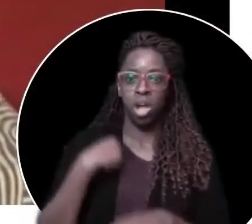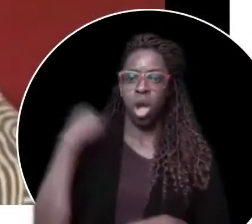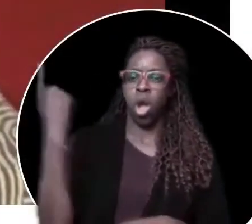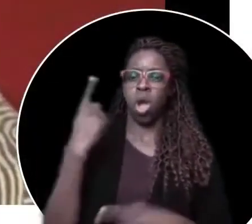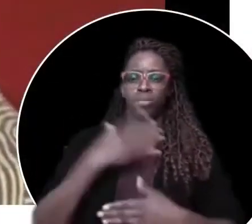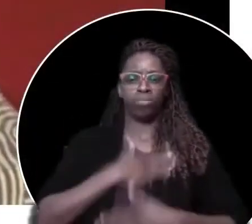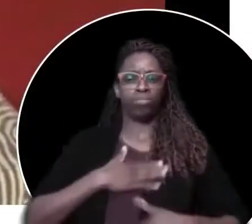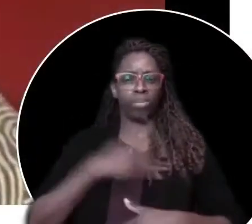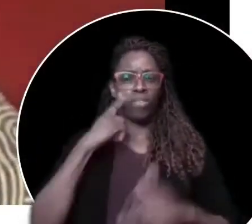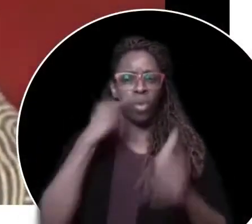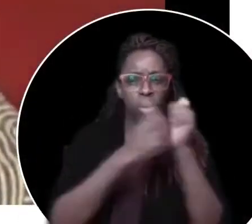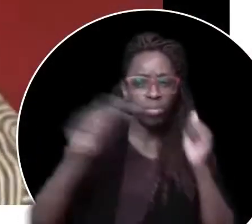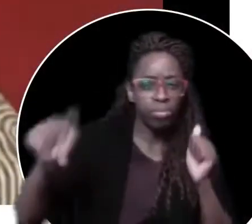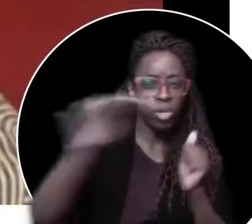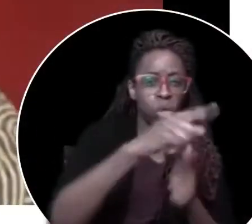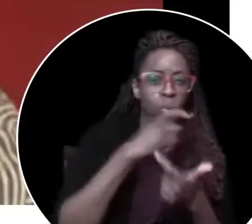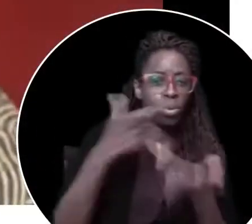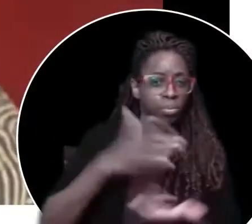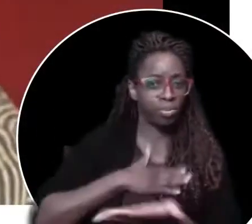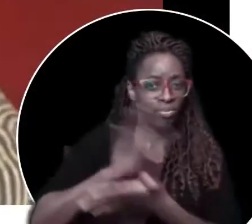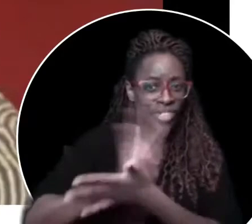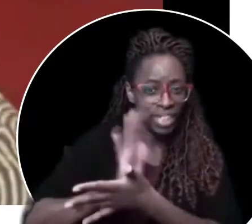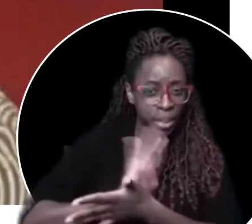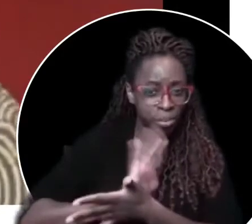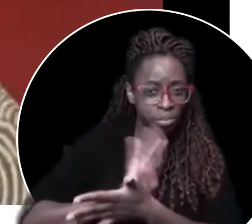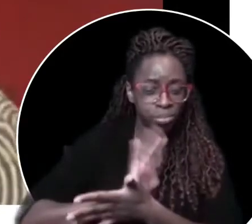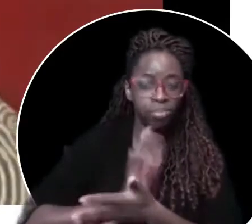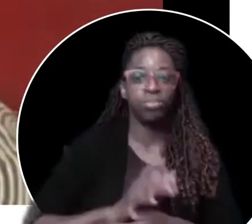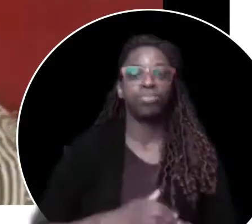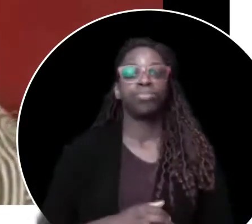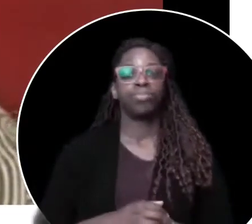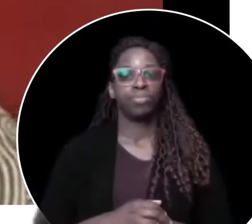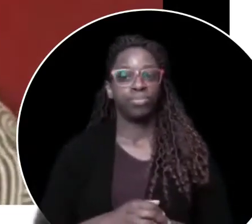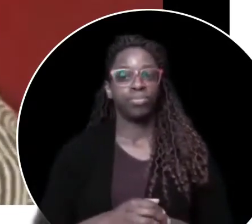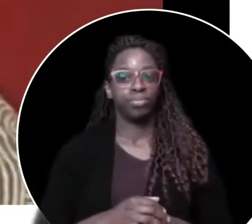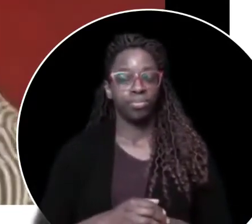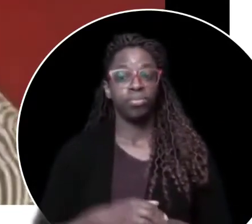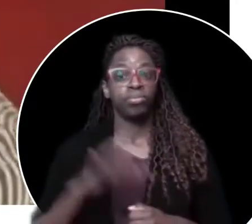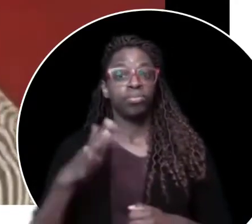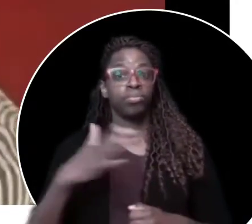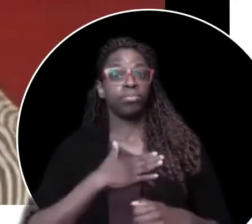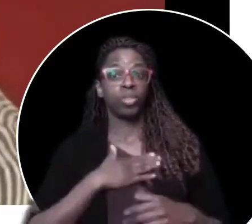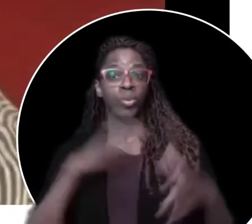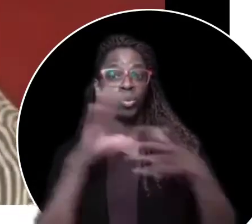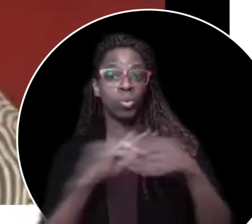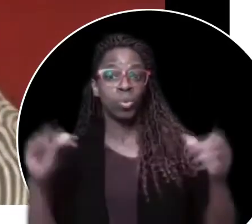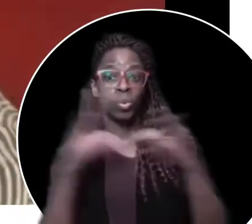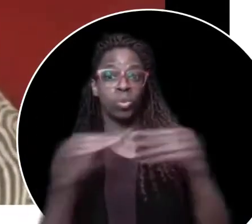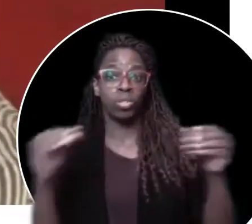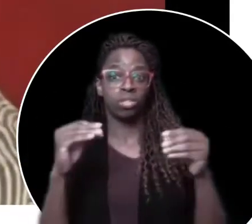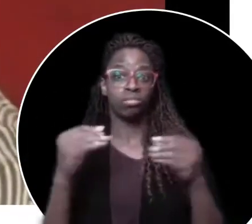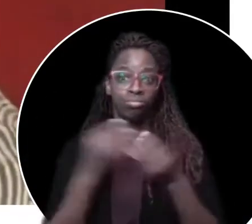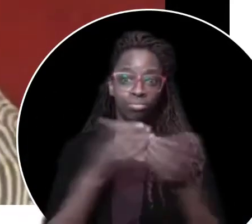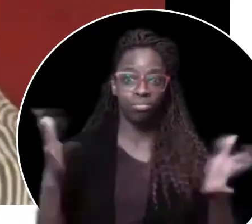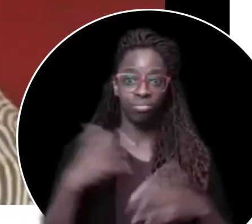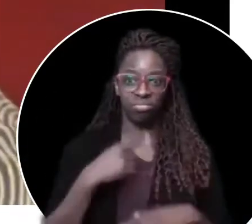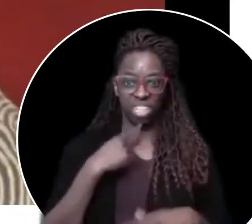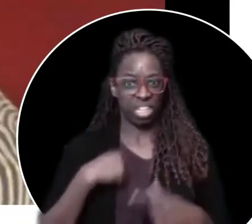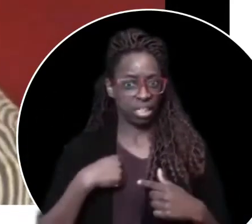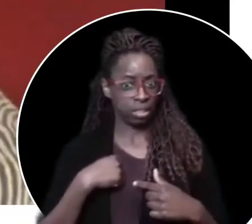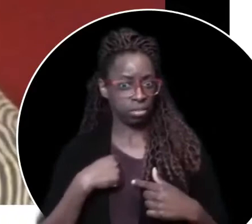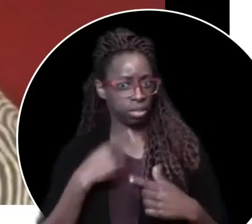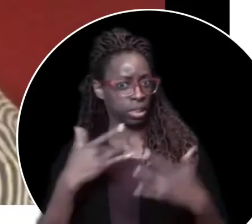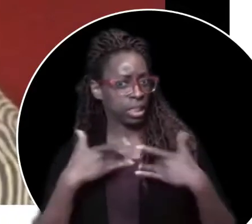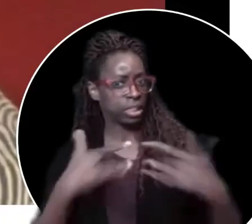My storytelling, I don't tend to call myself that, because most of all and first of all, I